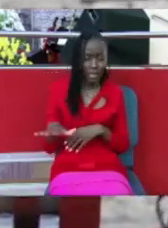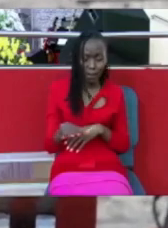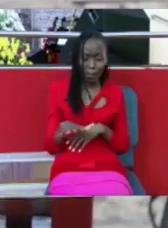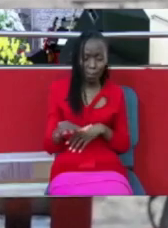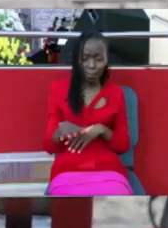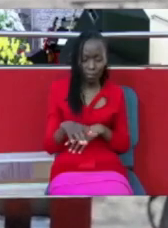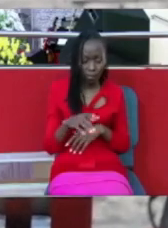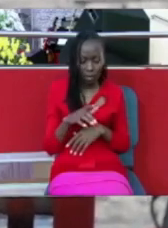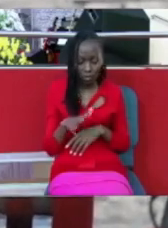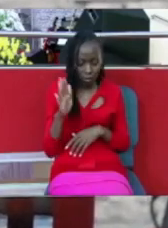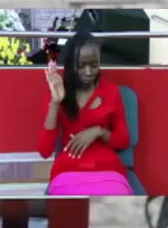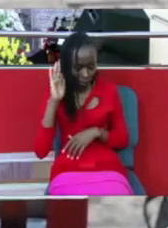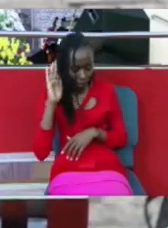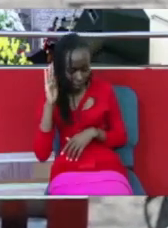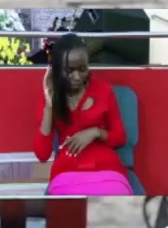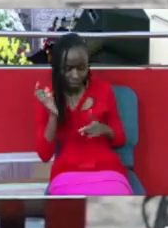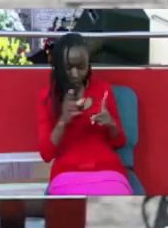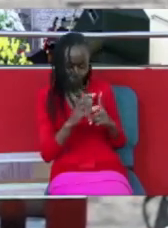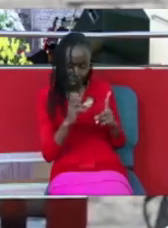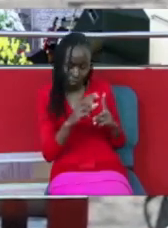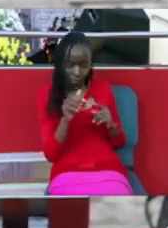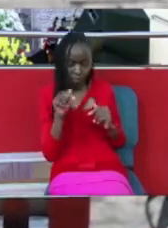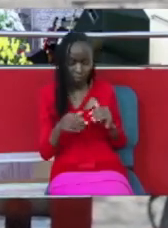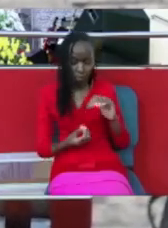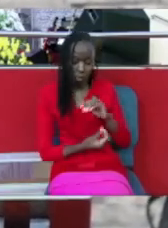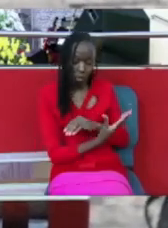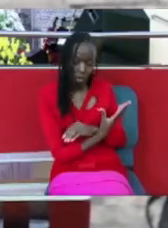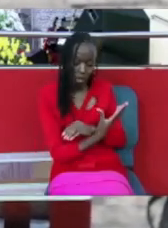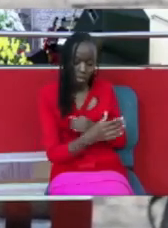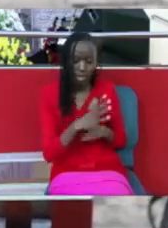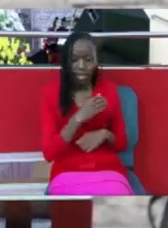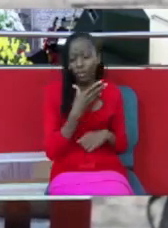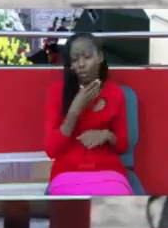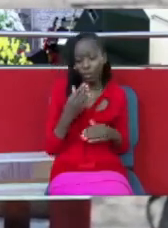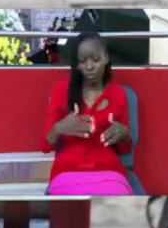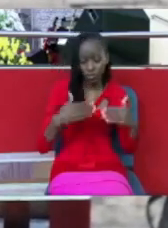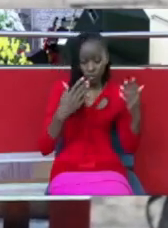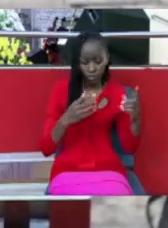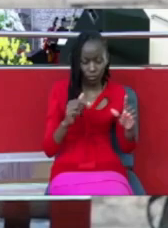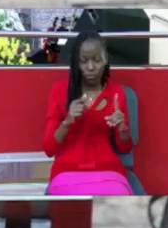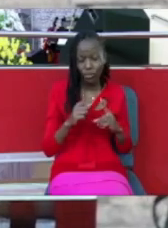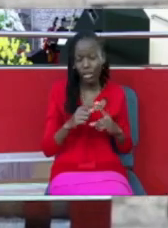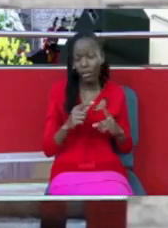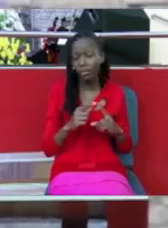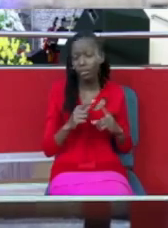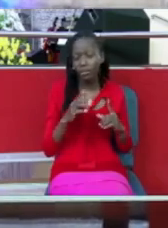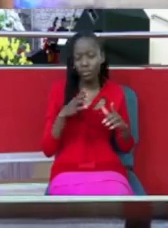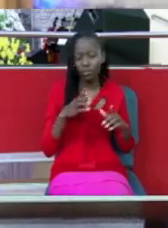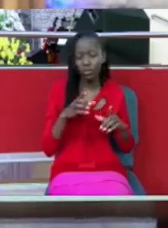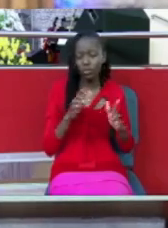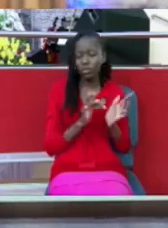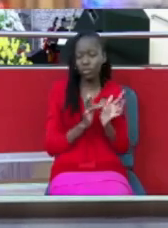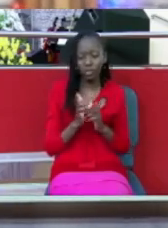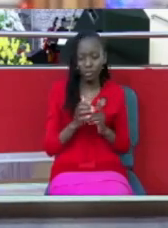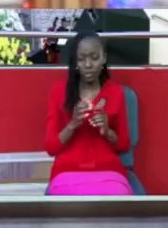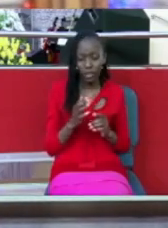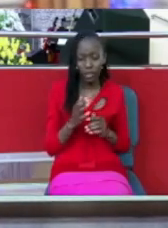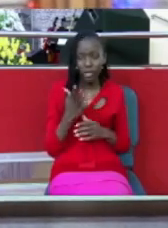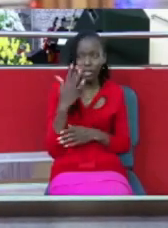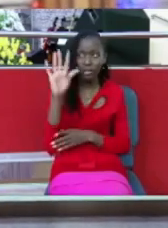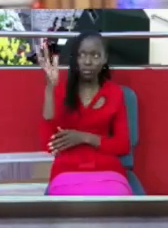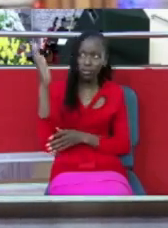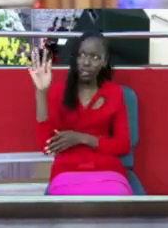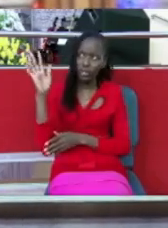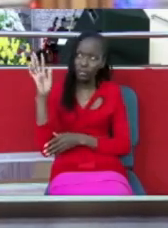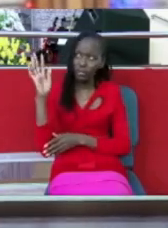kufulikia. You have heard the word this morning. Umesikia and you would want to give your life to Jesus. Na ungetaka kutoa maisha. If you lift up your hand. Ukinyosha mkono wako. We will